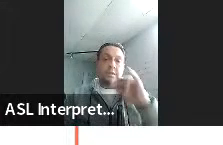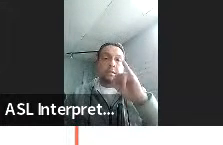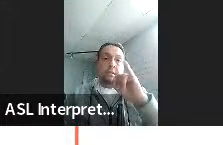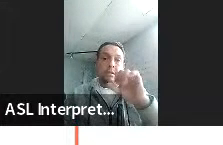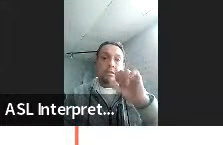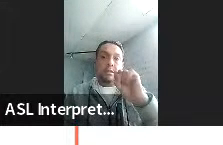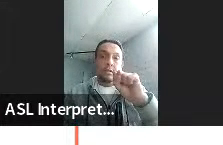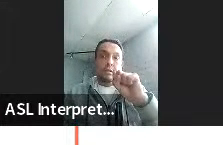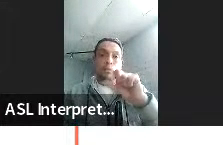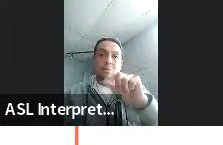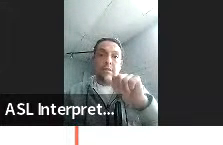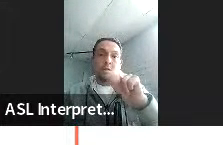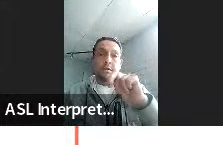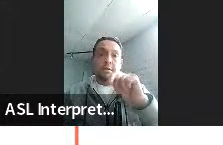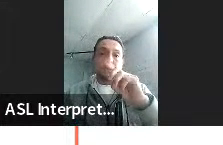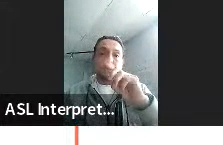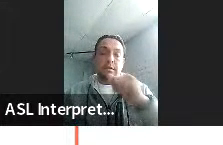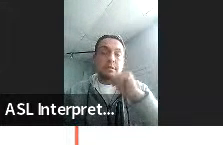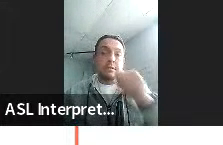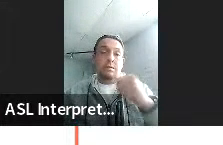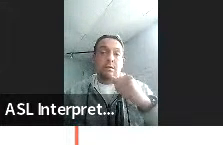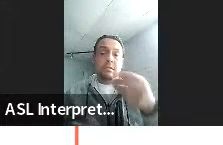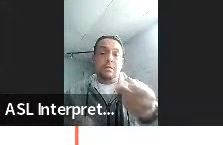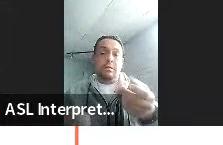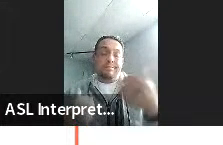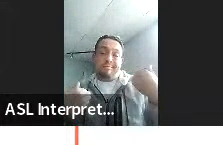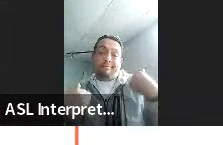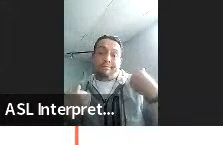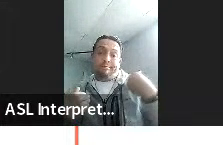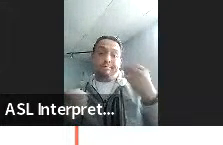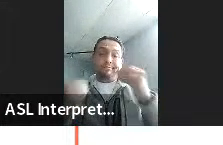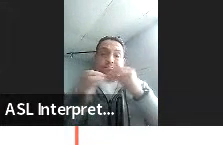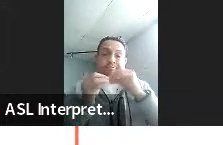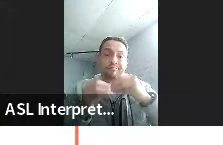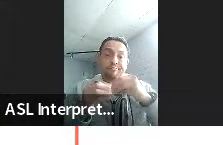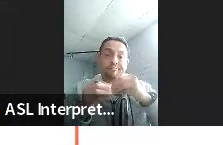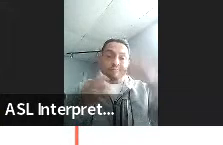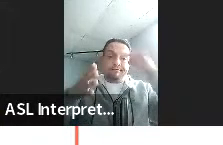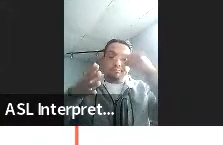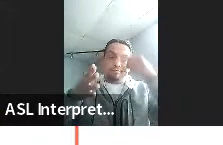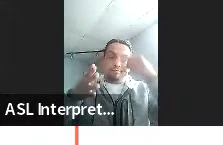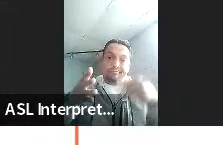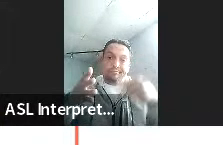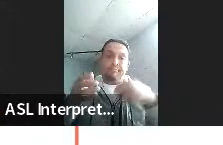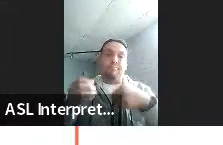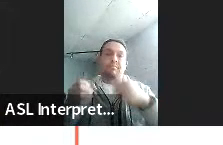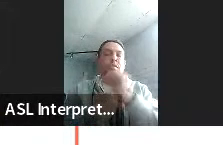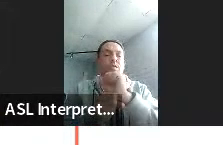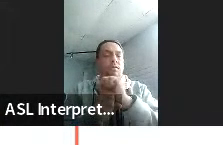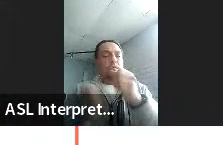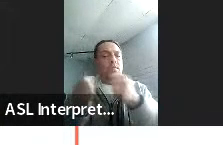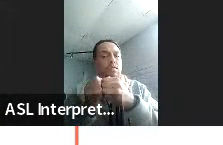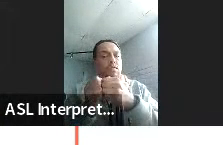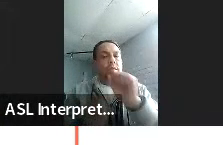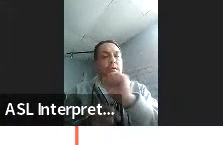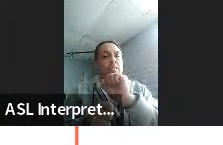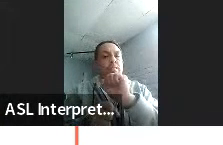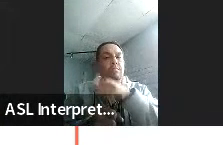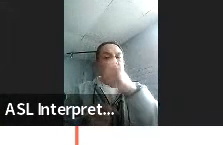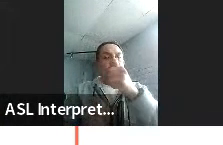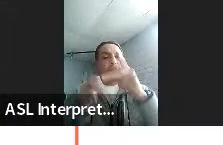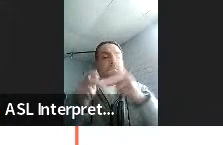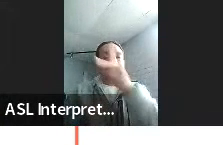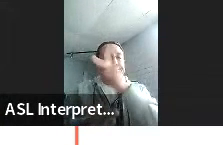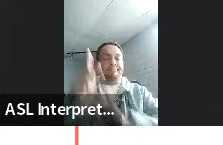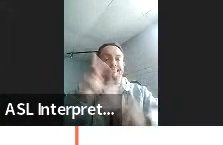this evening, but we're working through with colleagues in the city and the state to further understand how the state process will